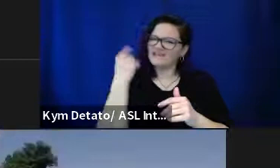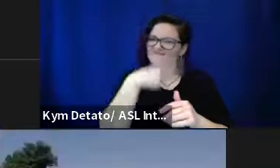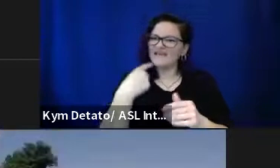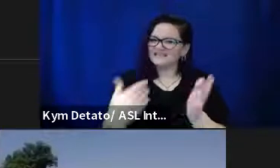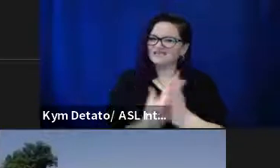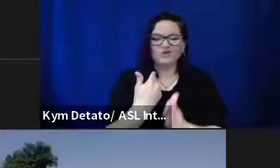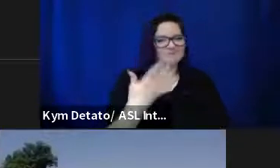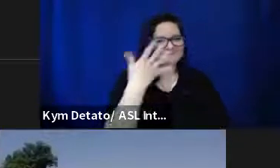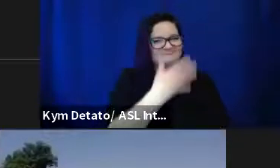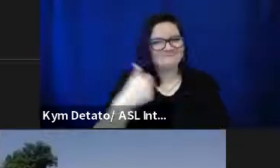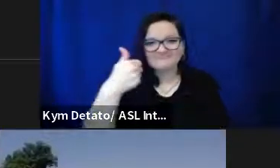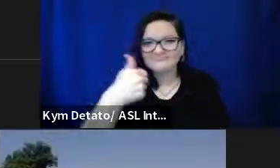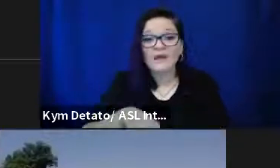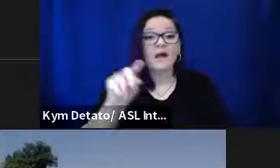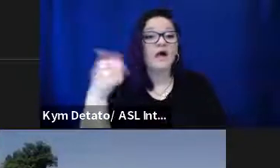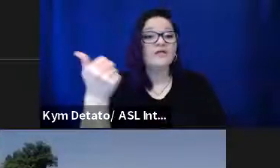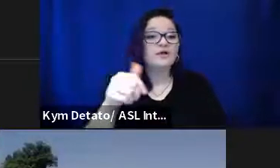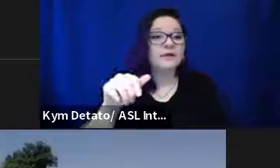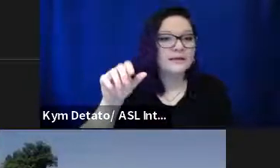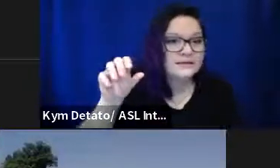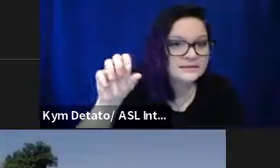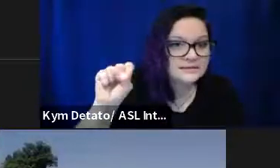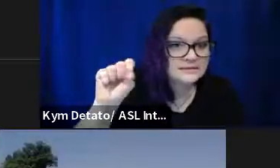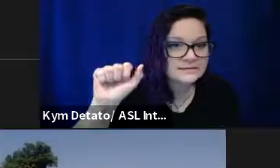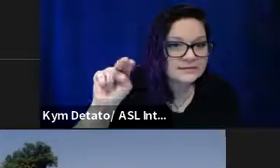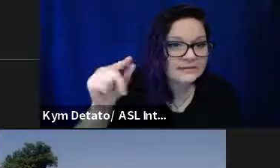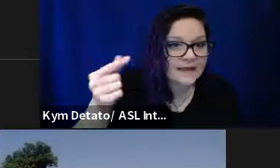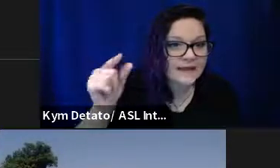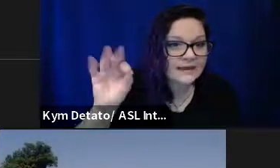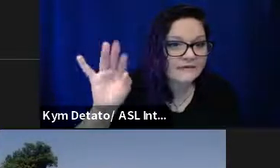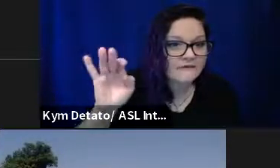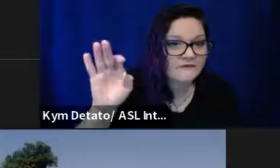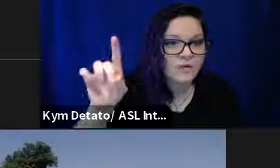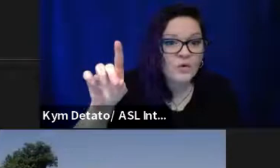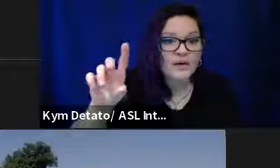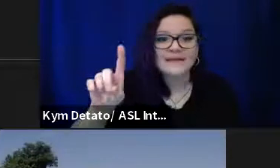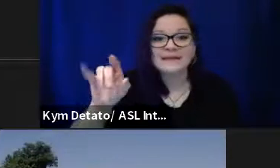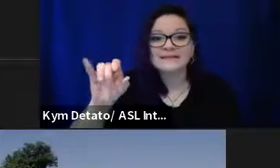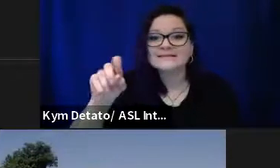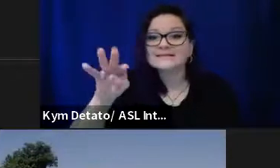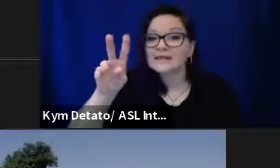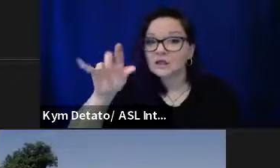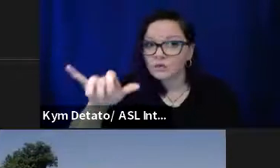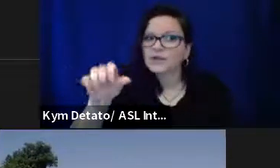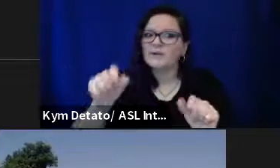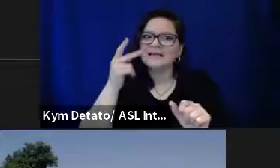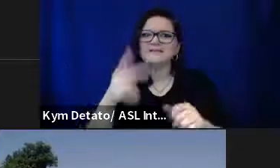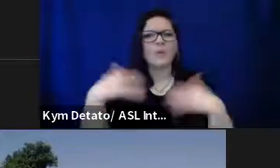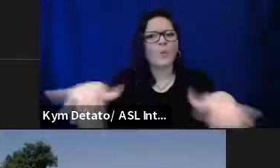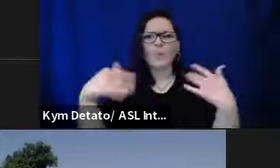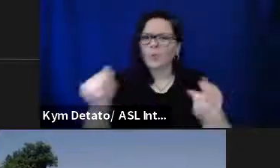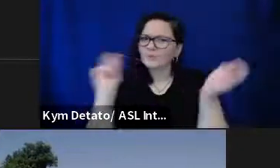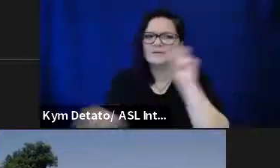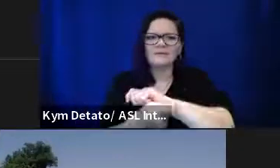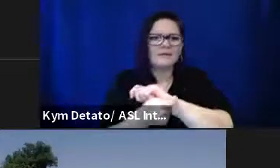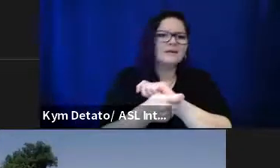Other examples are Sangford Distillery. You can just see what a transformation this building went through in terms of redoing its signing,